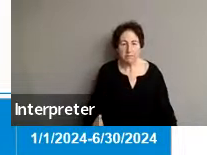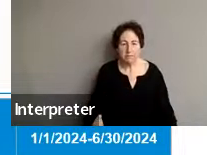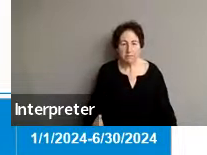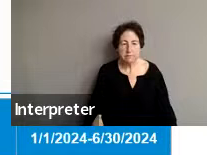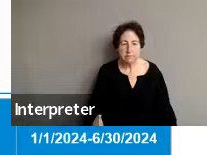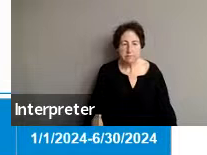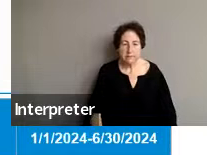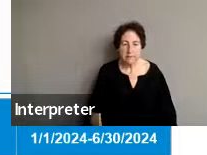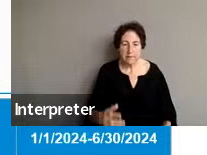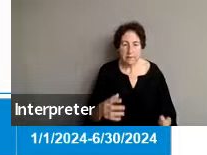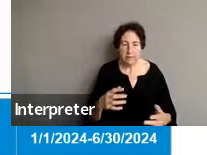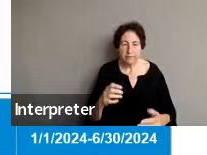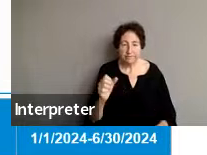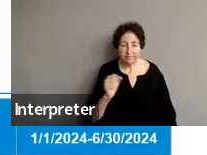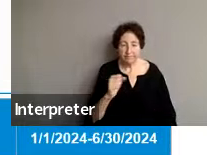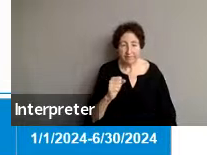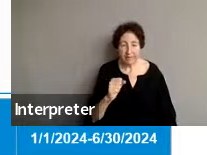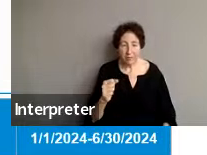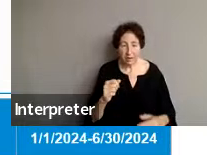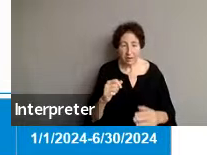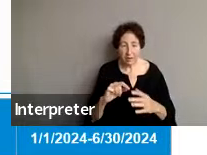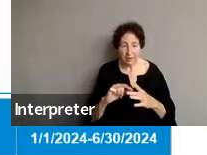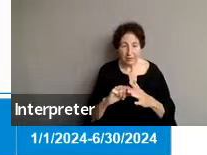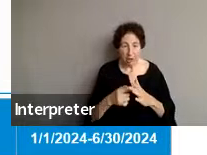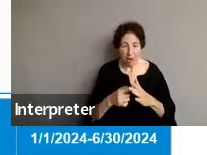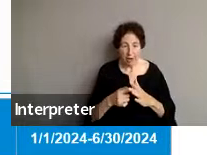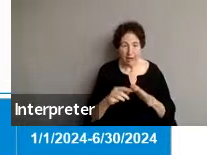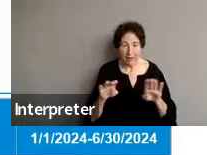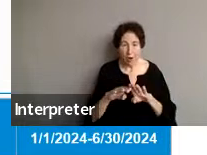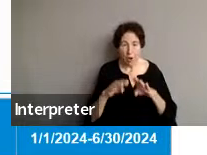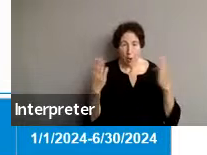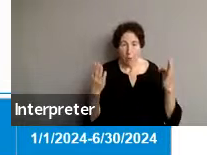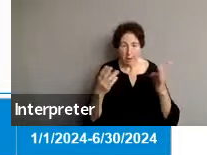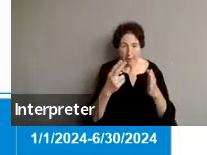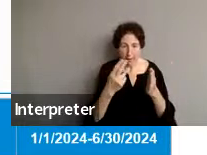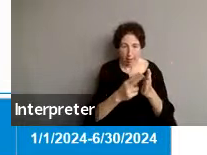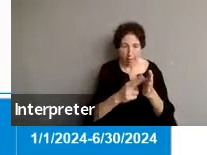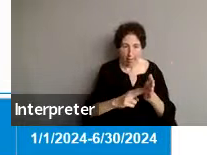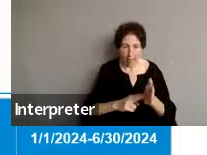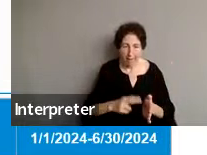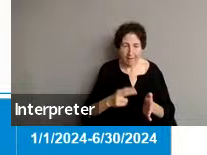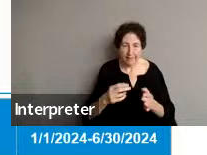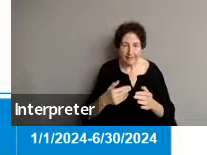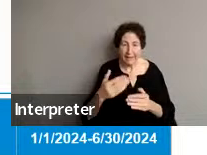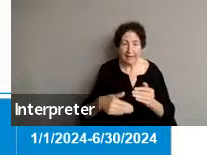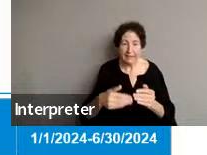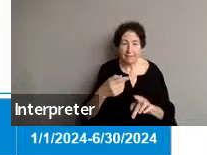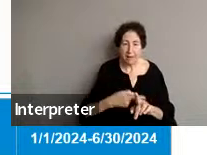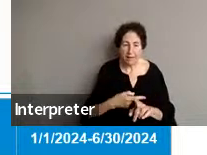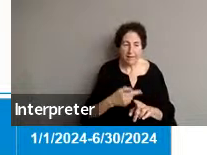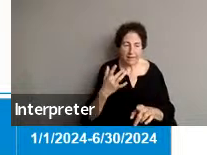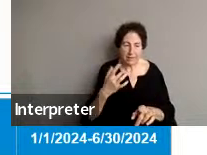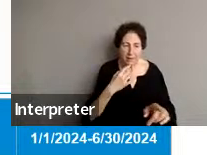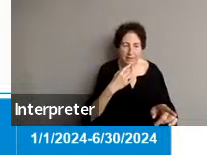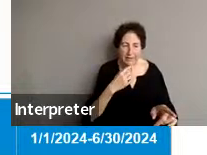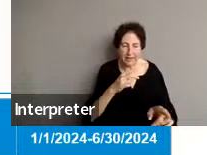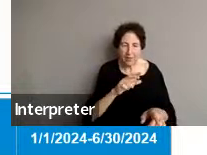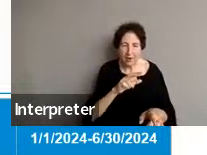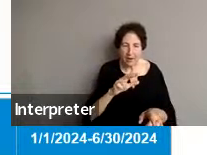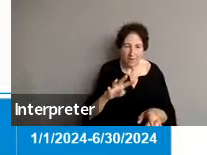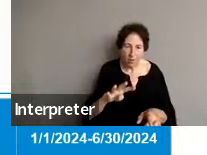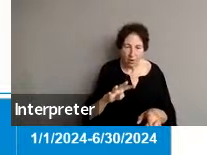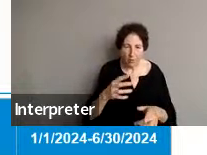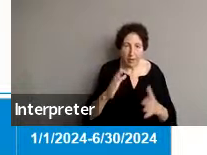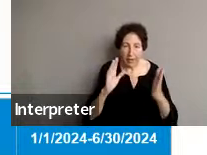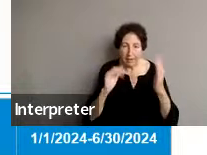We are moving into the open enrollment season next month, so that is why you see 34 versus maybe more, but we fully anticipate